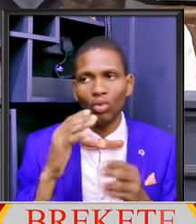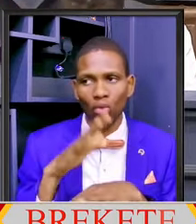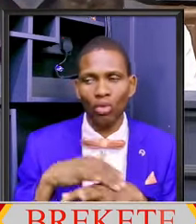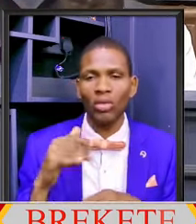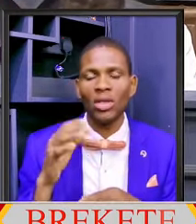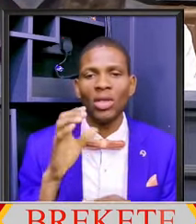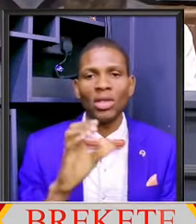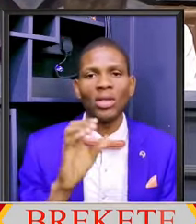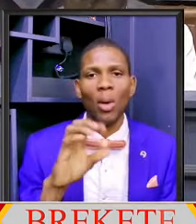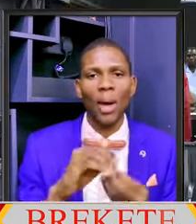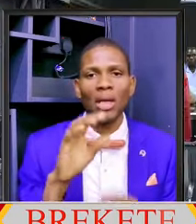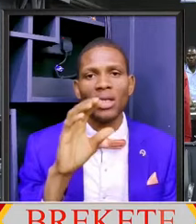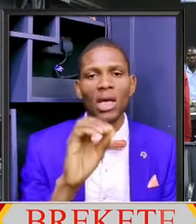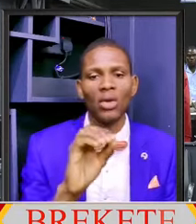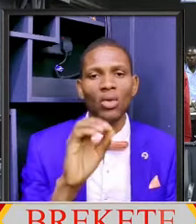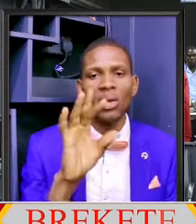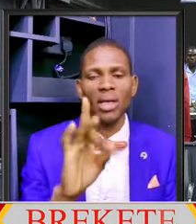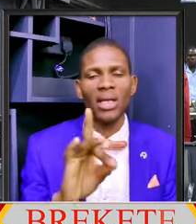call now